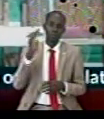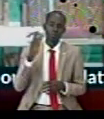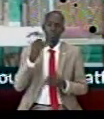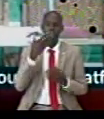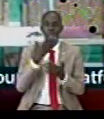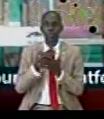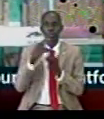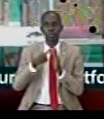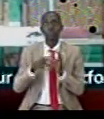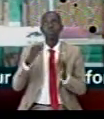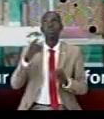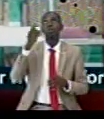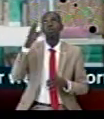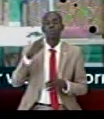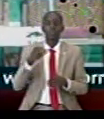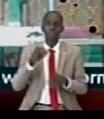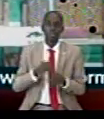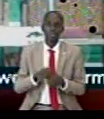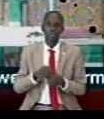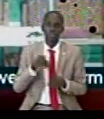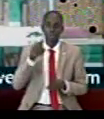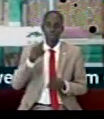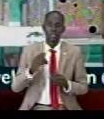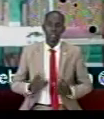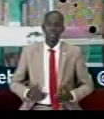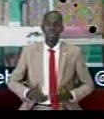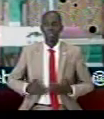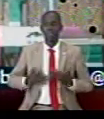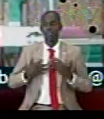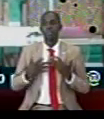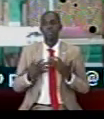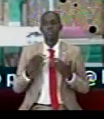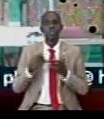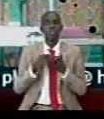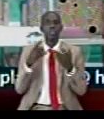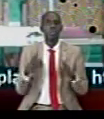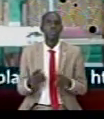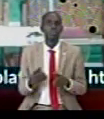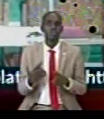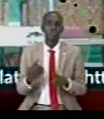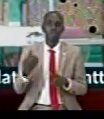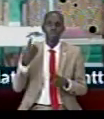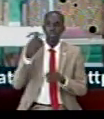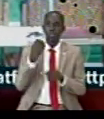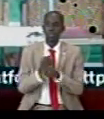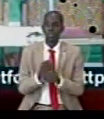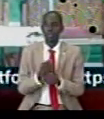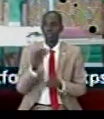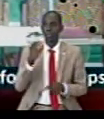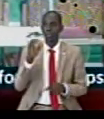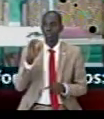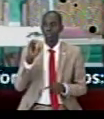God in my life. It happened last year, October